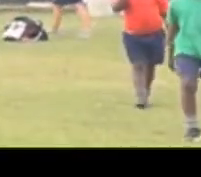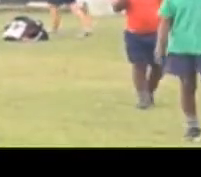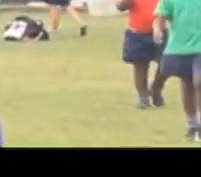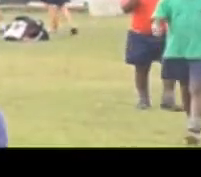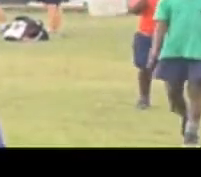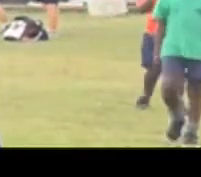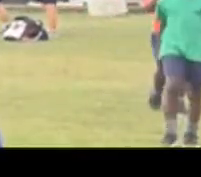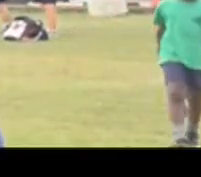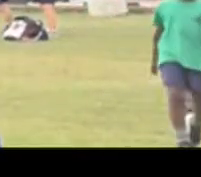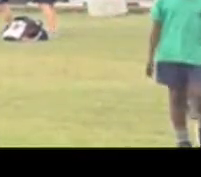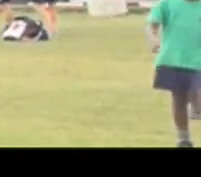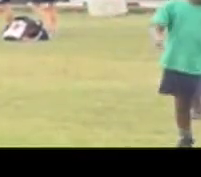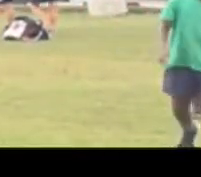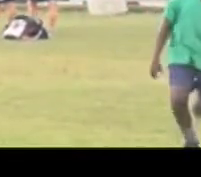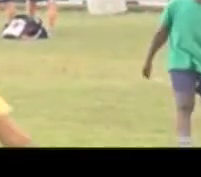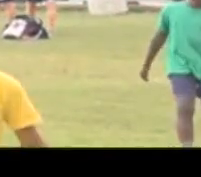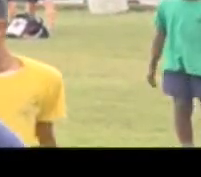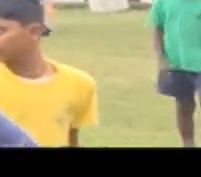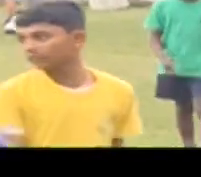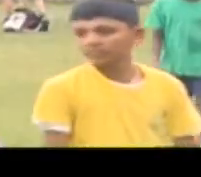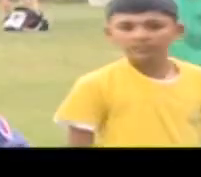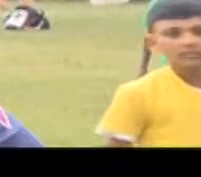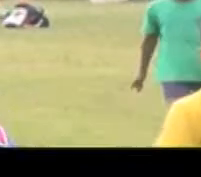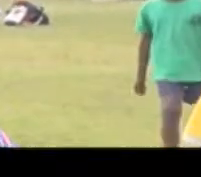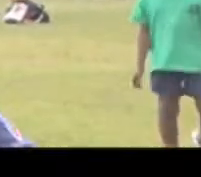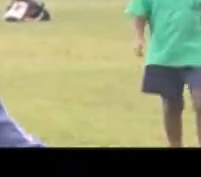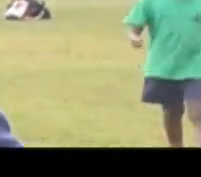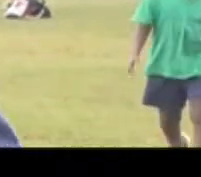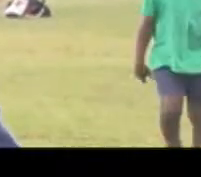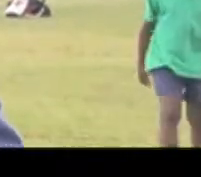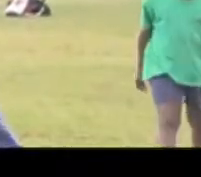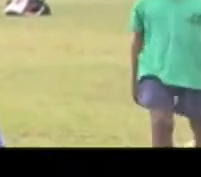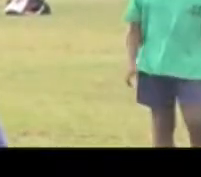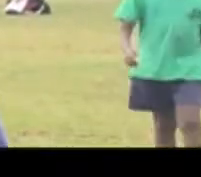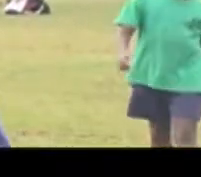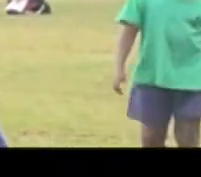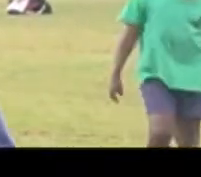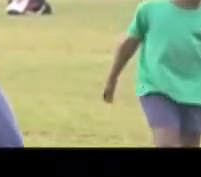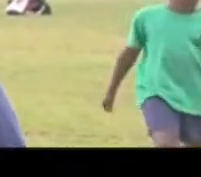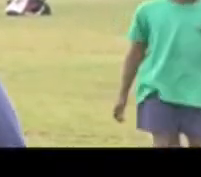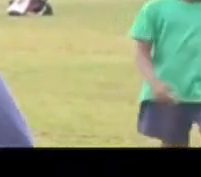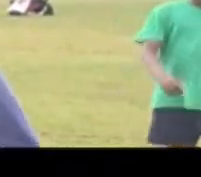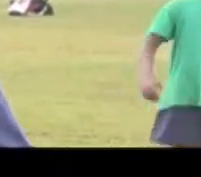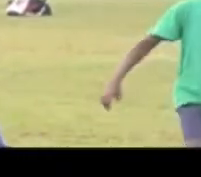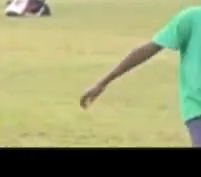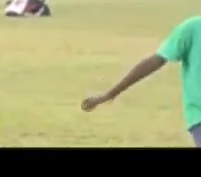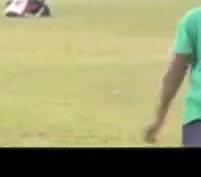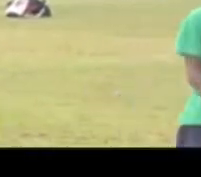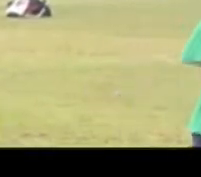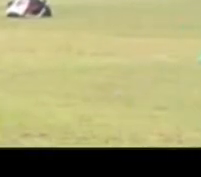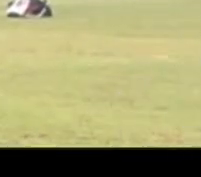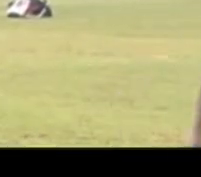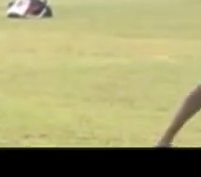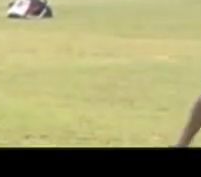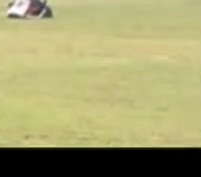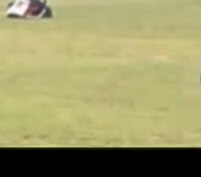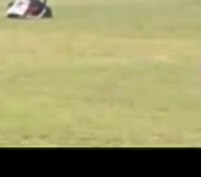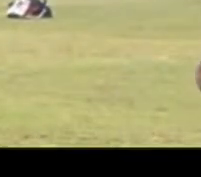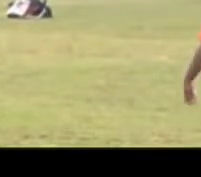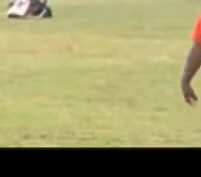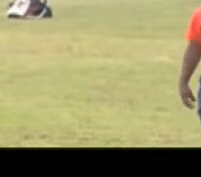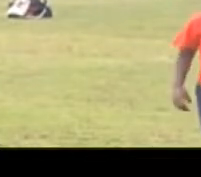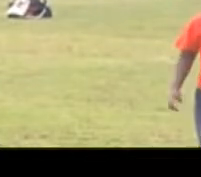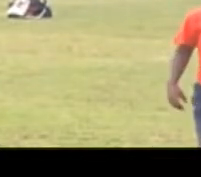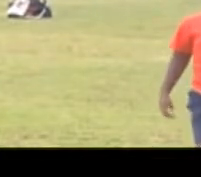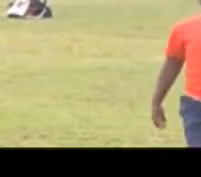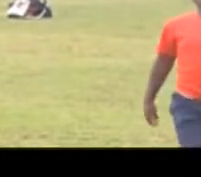only people in Fiji happy, but people all over the world. When I go to places, they always talk about, oh, we always follow you. And for me,